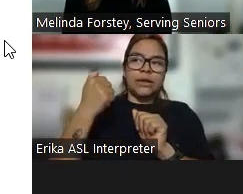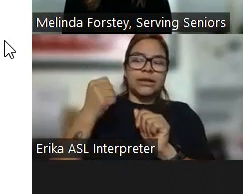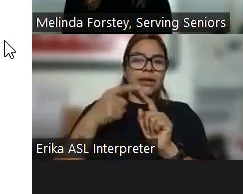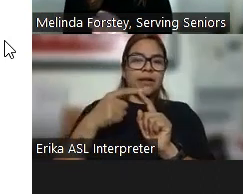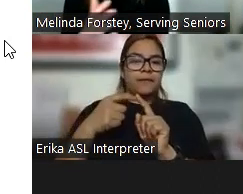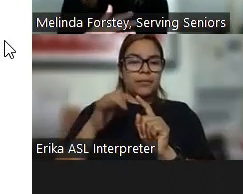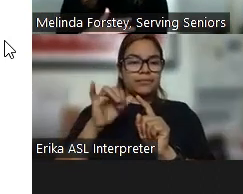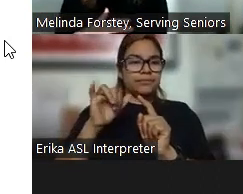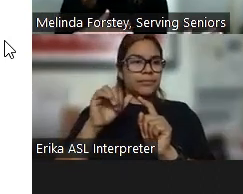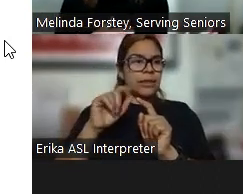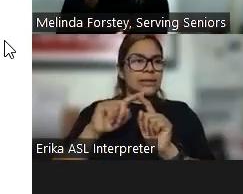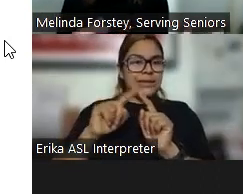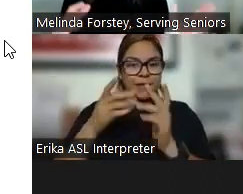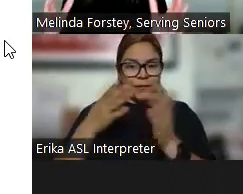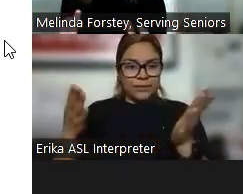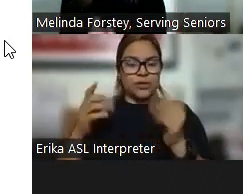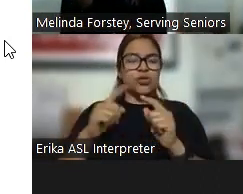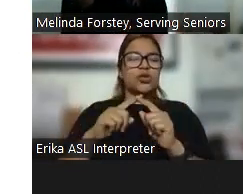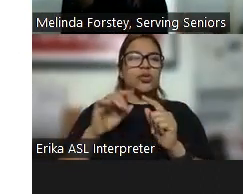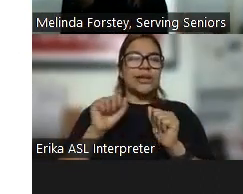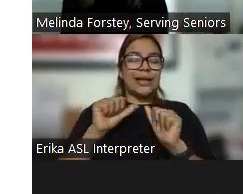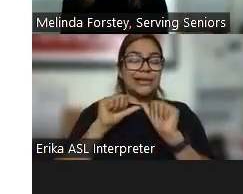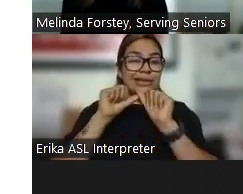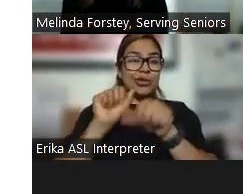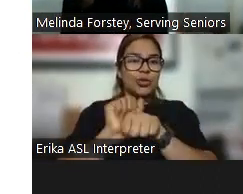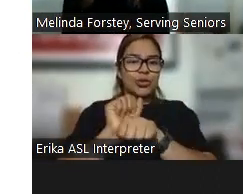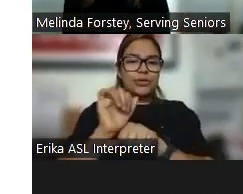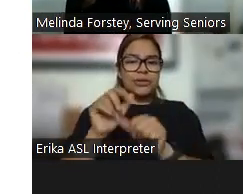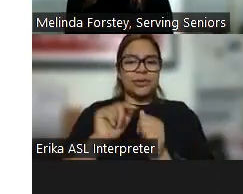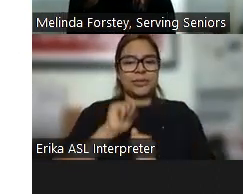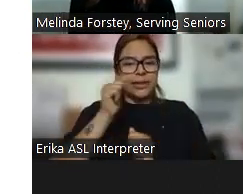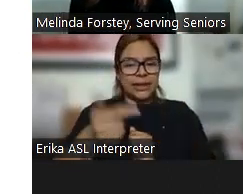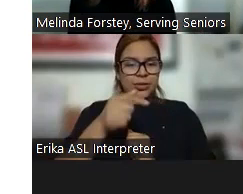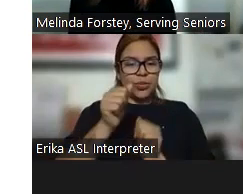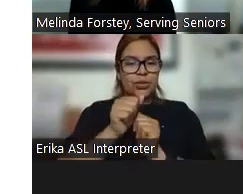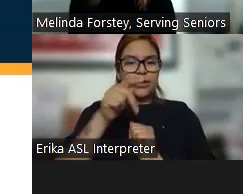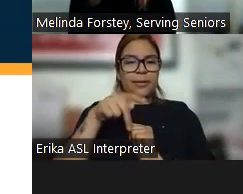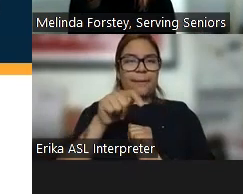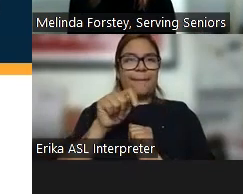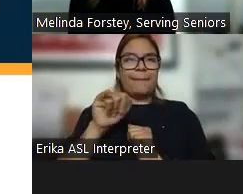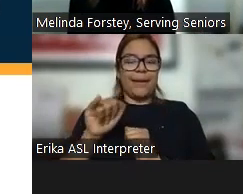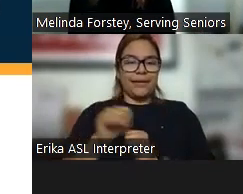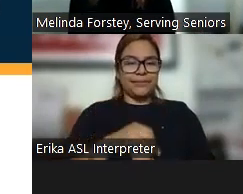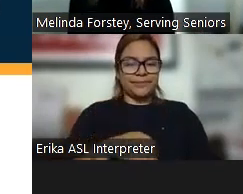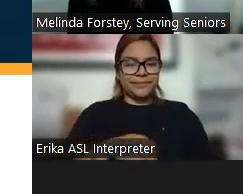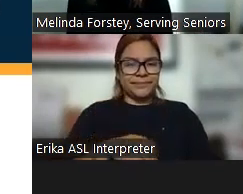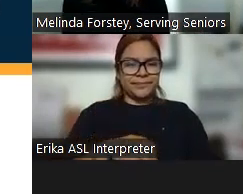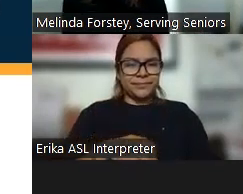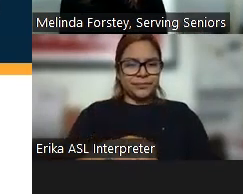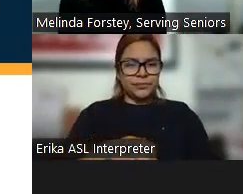I'm gonna turn it back over to Patty, because I know we are gonna have some time for some additional dialogue and